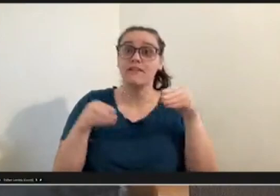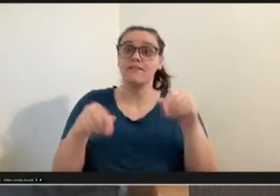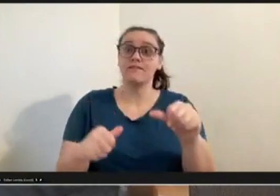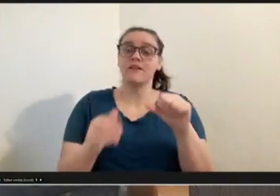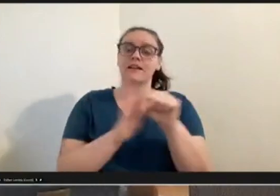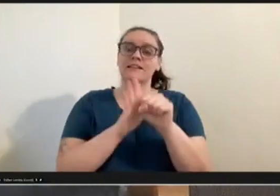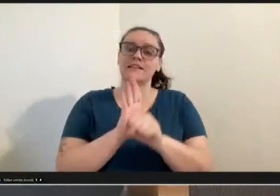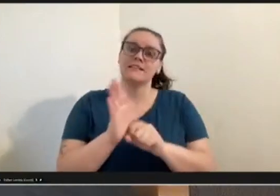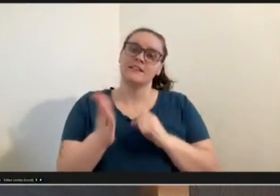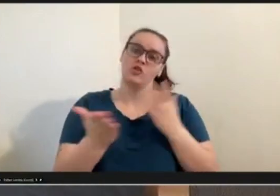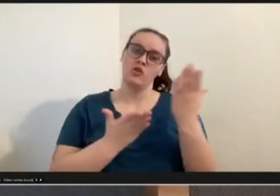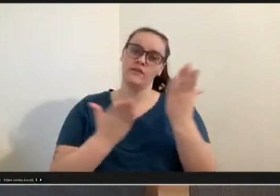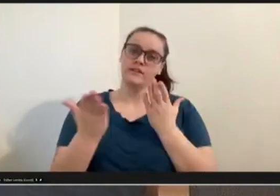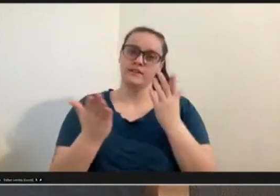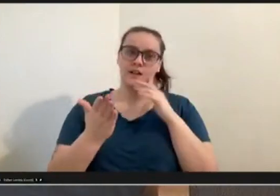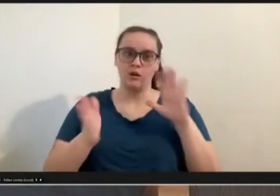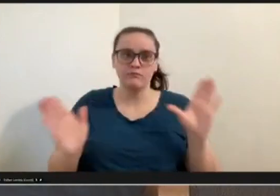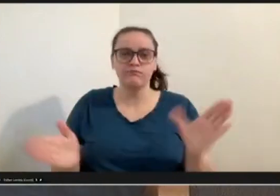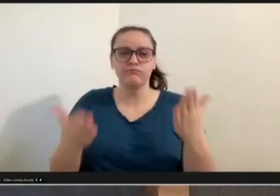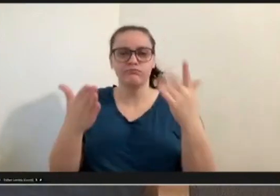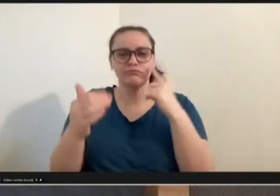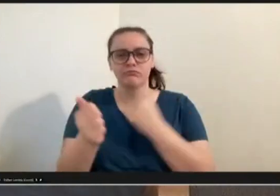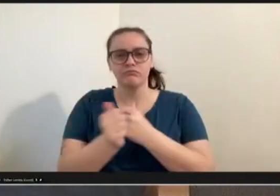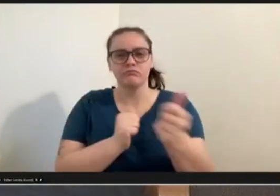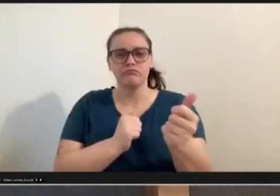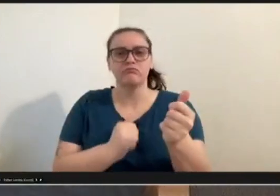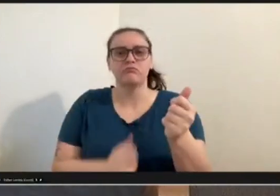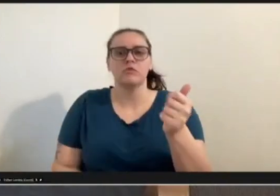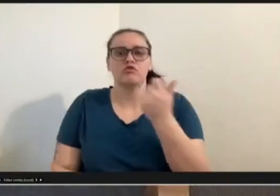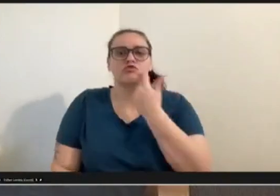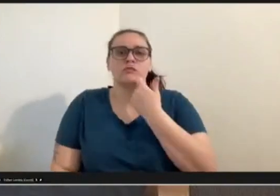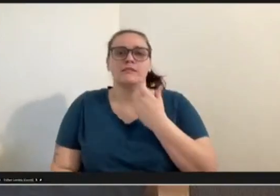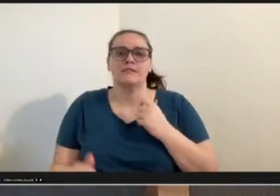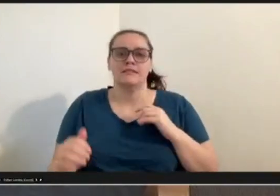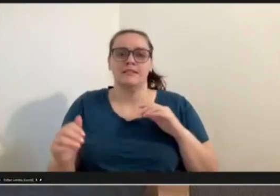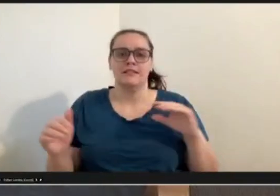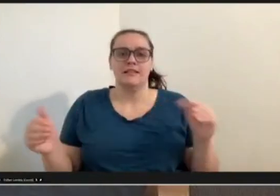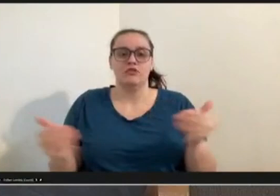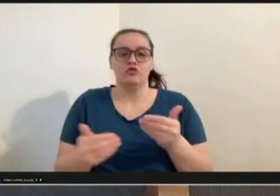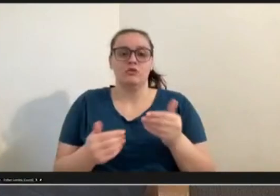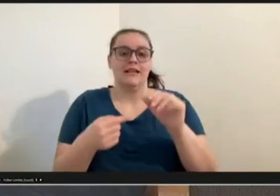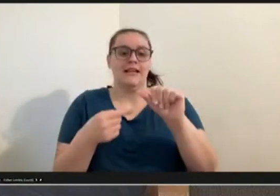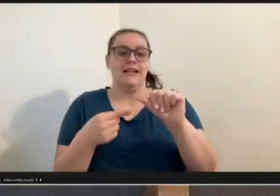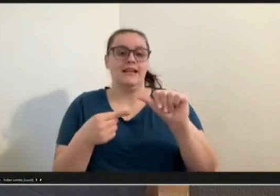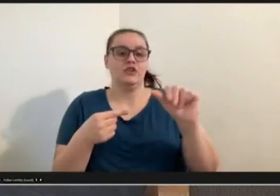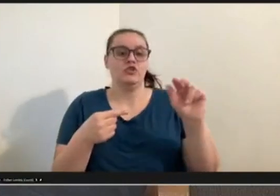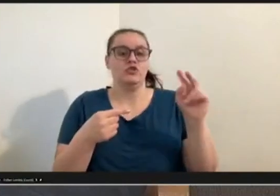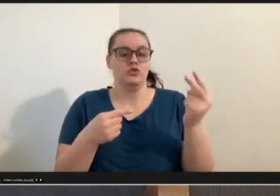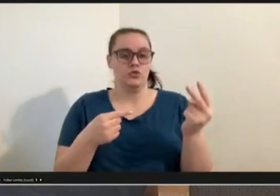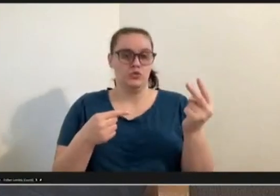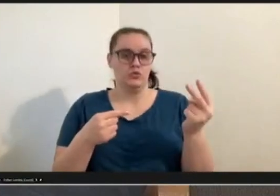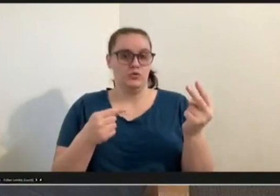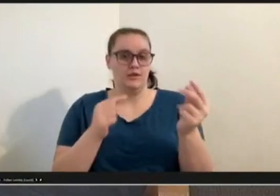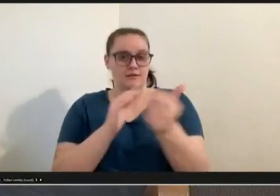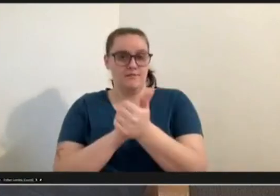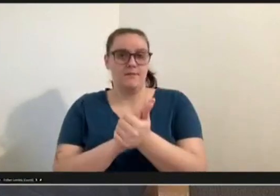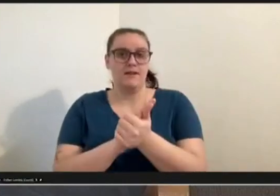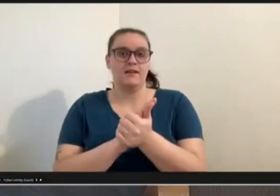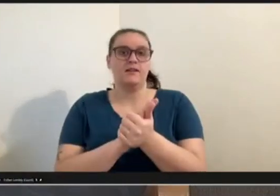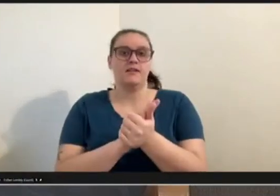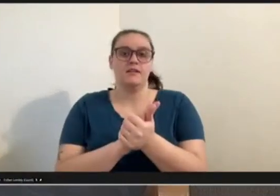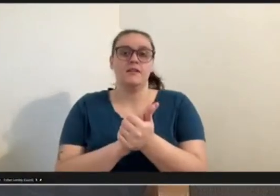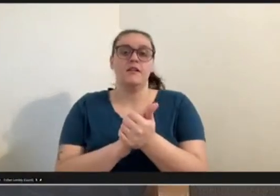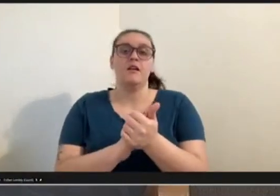we strongly encourage you to adopt the recently introduced A2 amendment, returning House Bill 2199A to its original